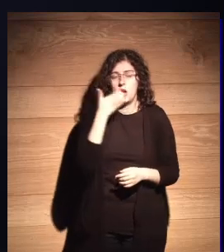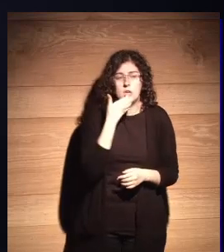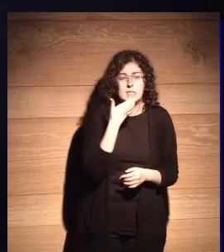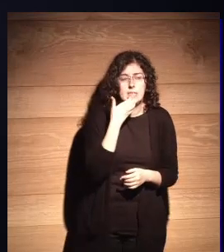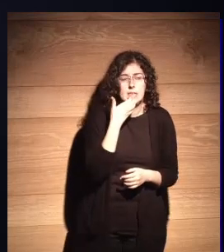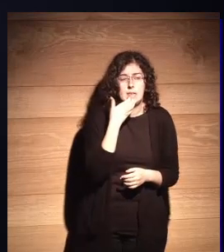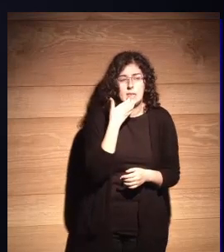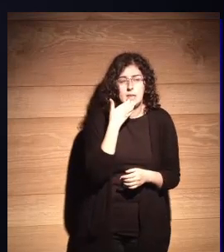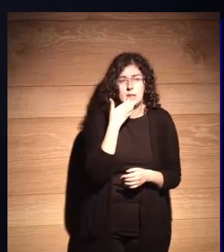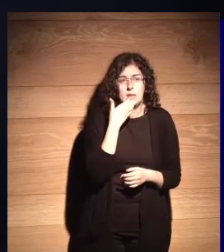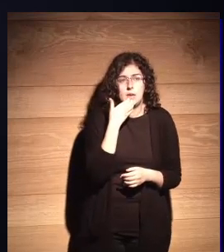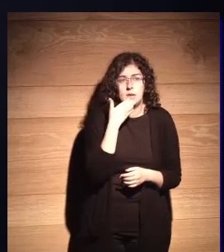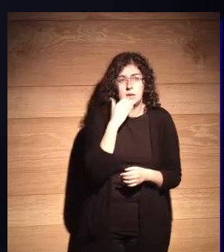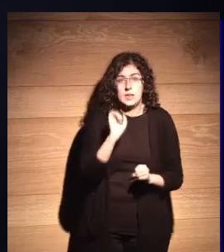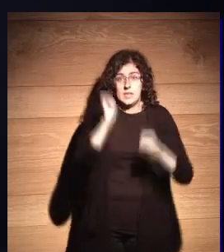safe?